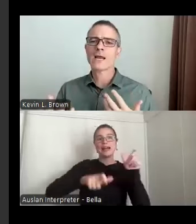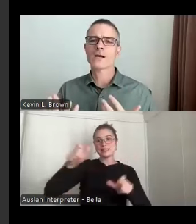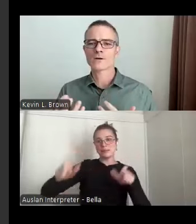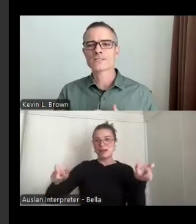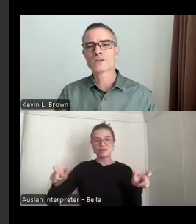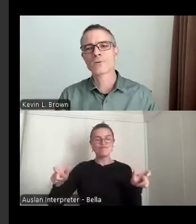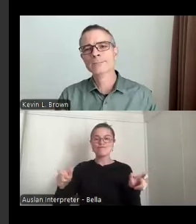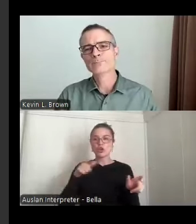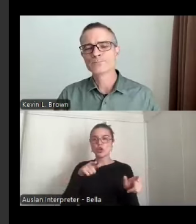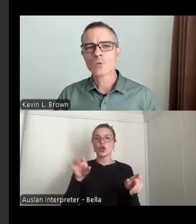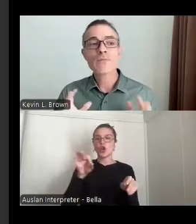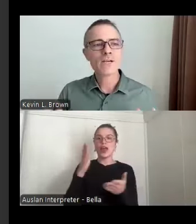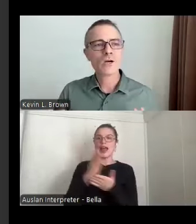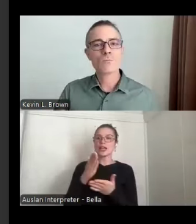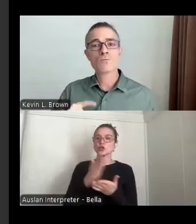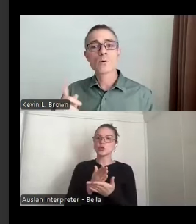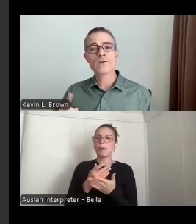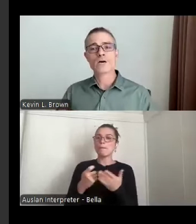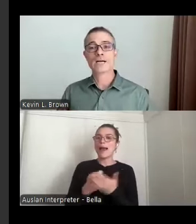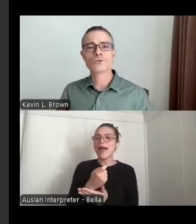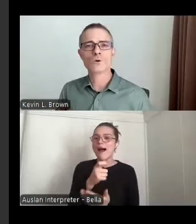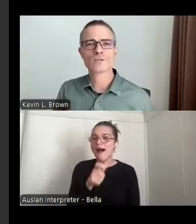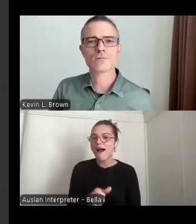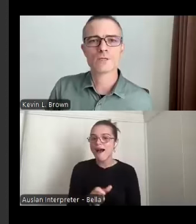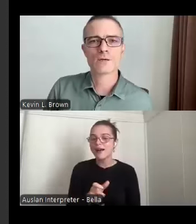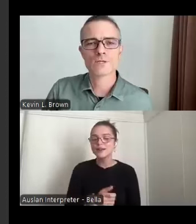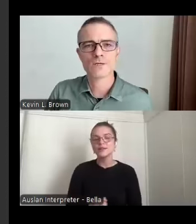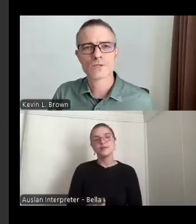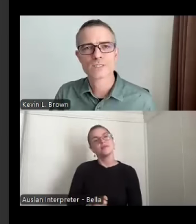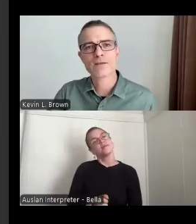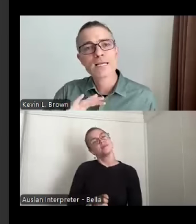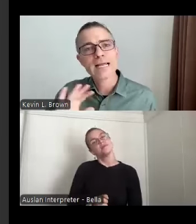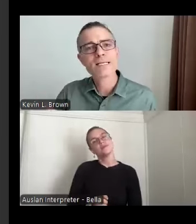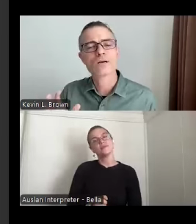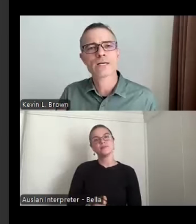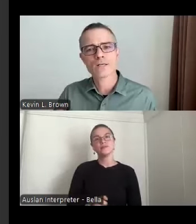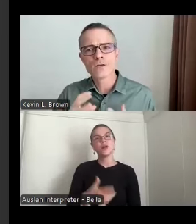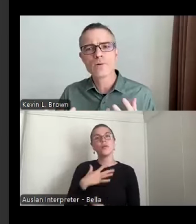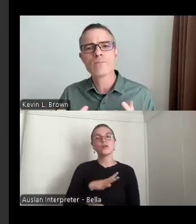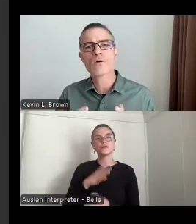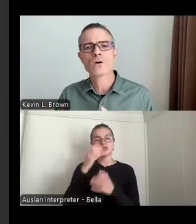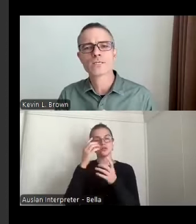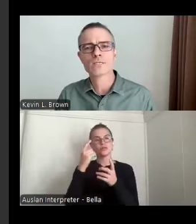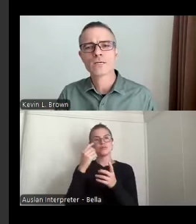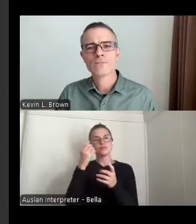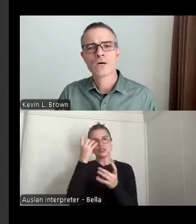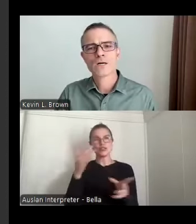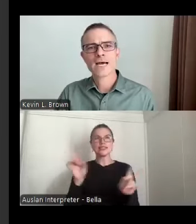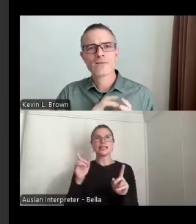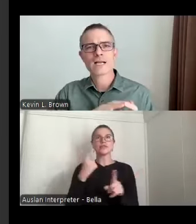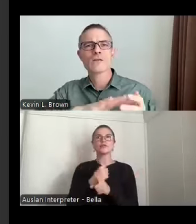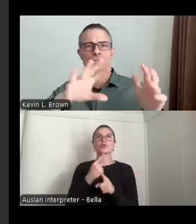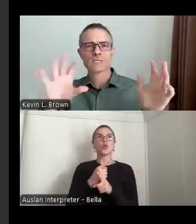actual payer. And so on that note, before we move on, I do want to say that today's talk is a little bit more focused